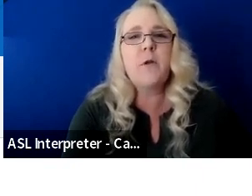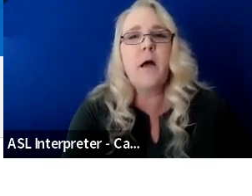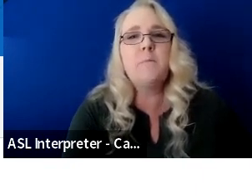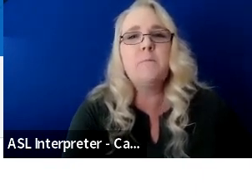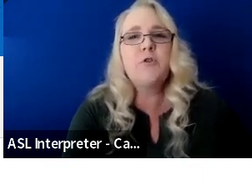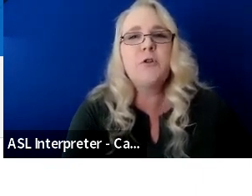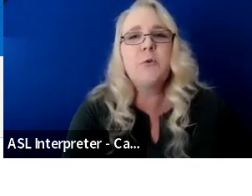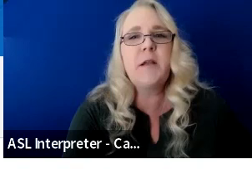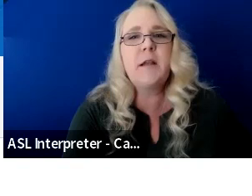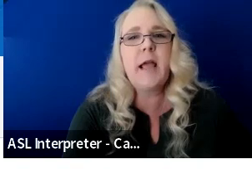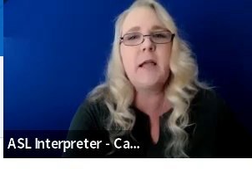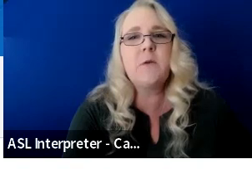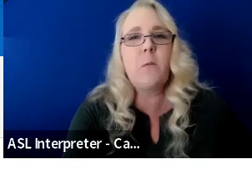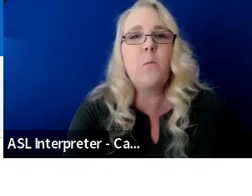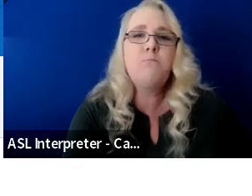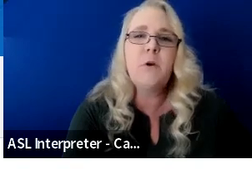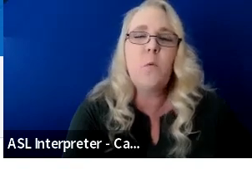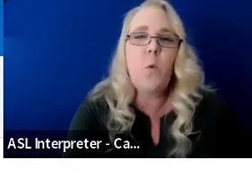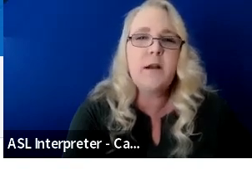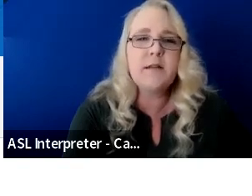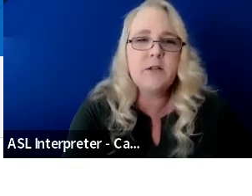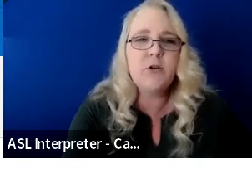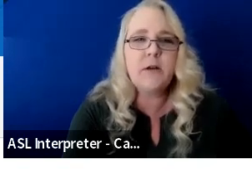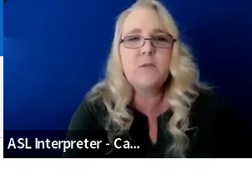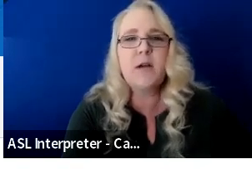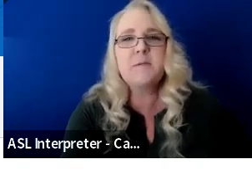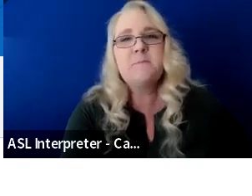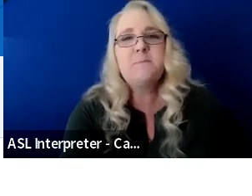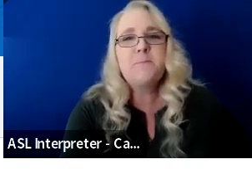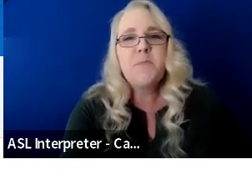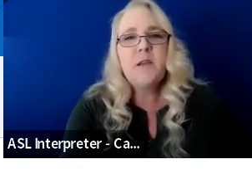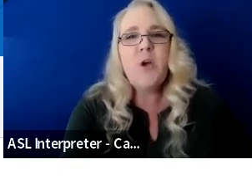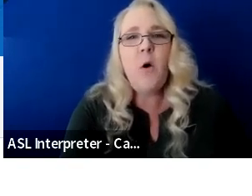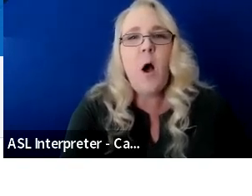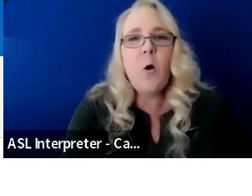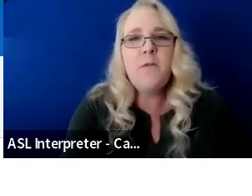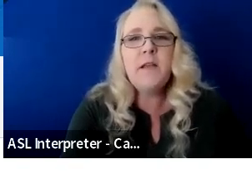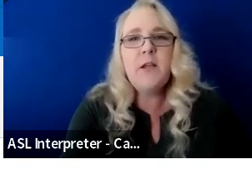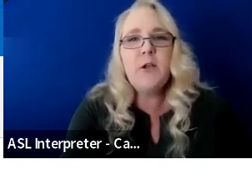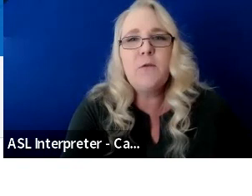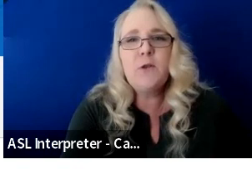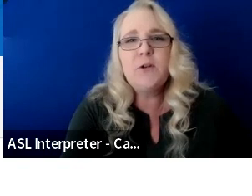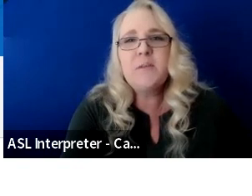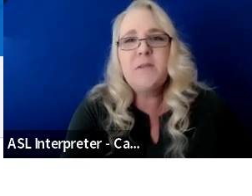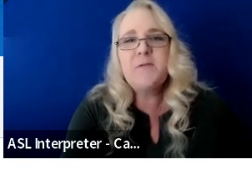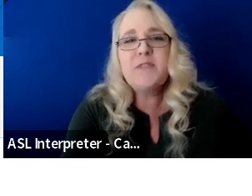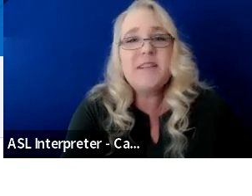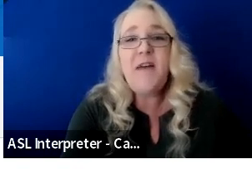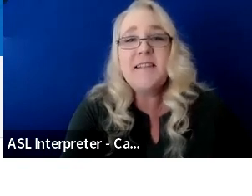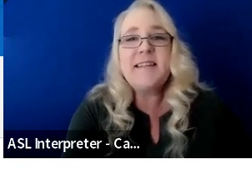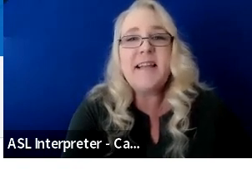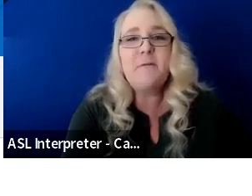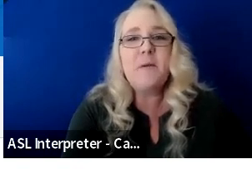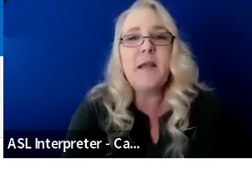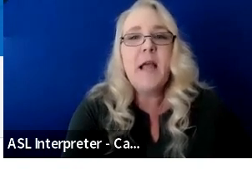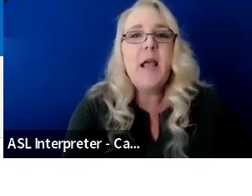forth to indicate, what it is they're trying to express. So hopefully you've learned some interesting